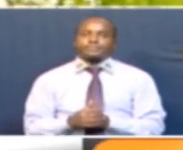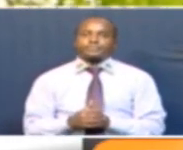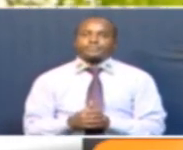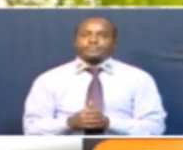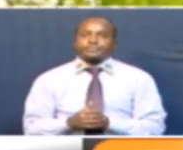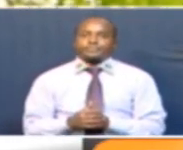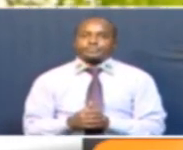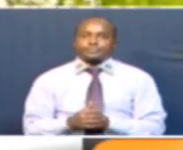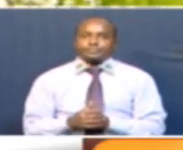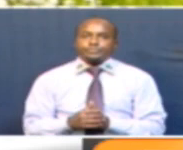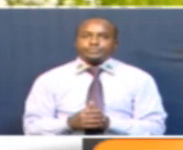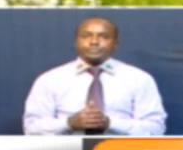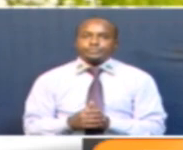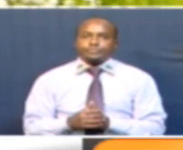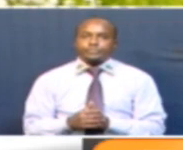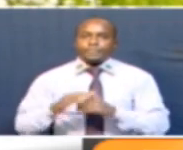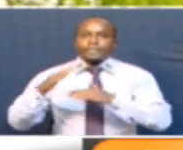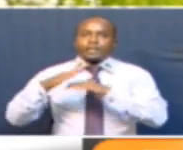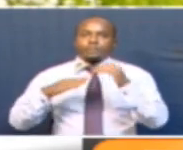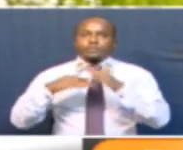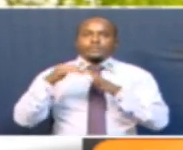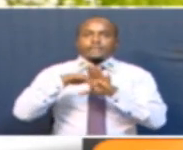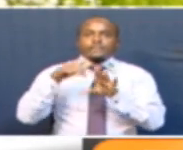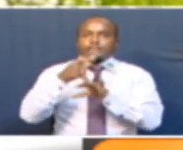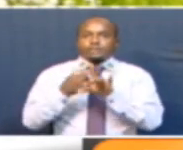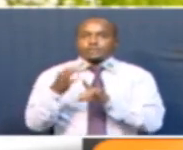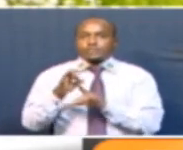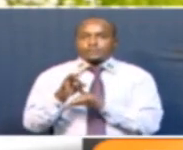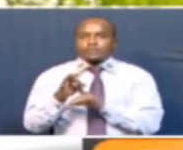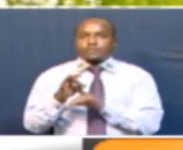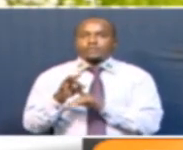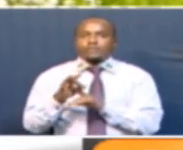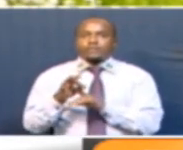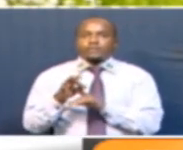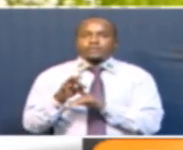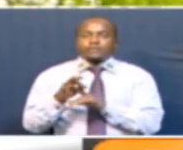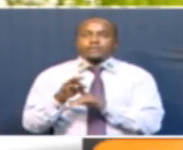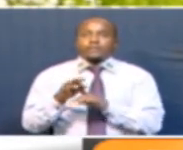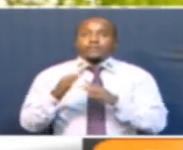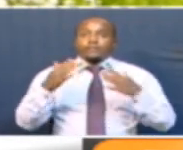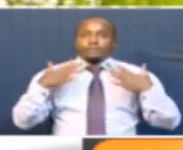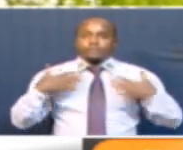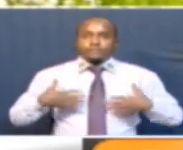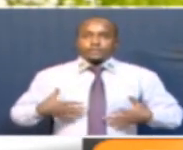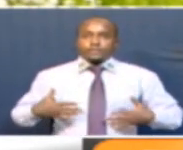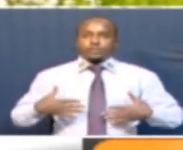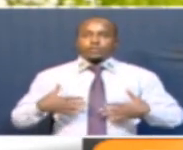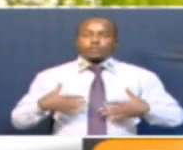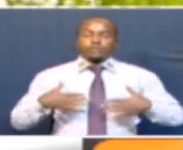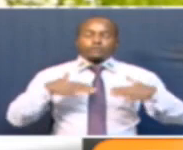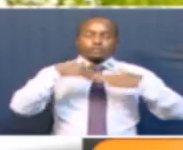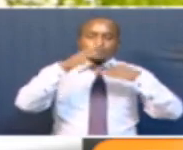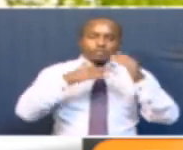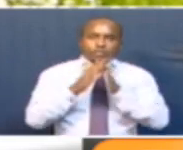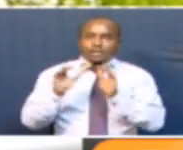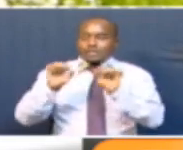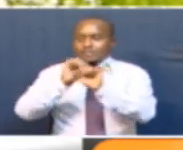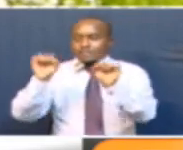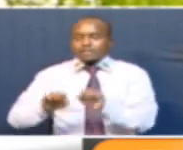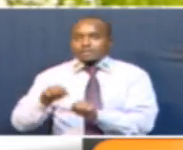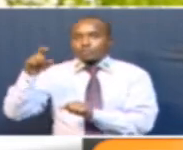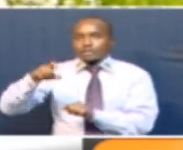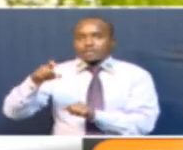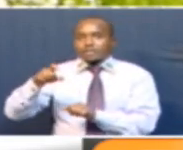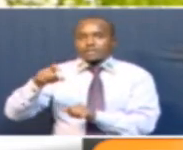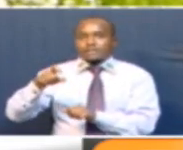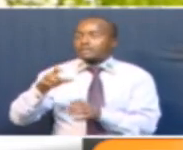The infrastructure in terms of the cold chain, in terms of the physical infrastructure and the systems that are needed for an auction is a